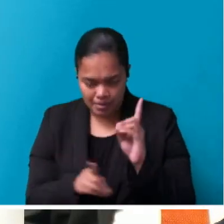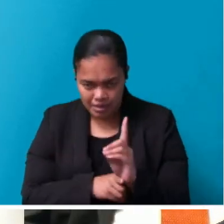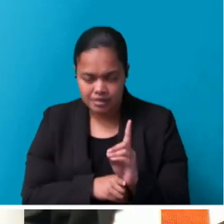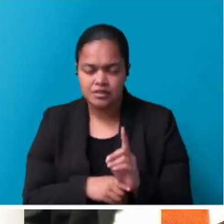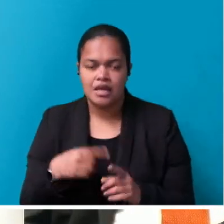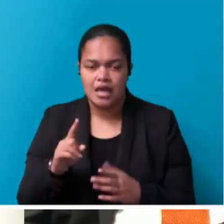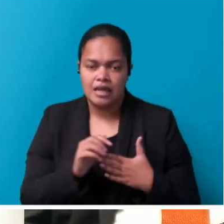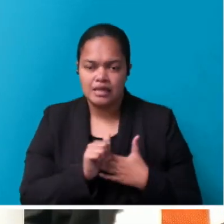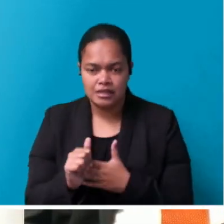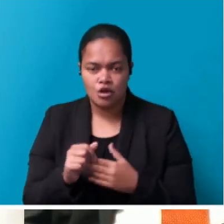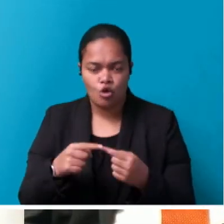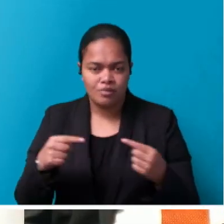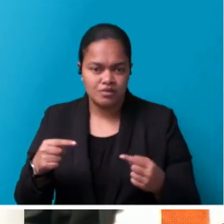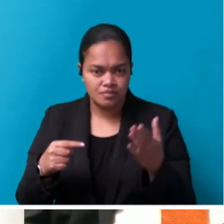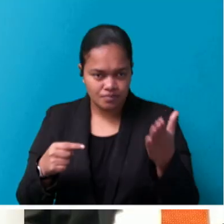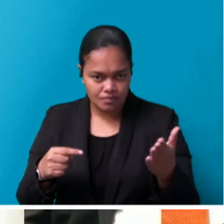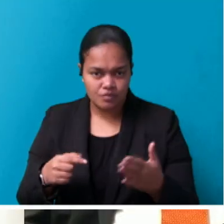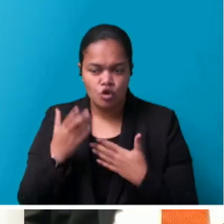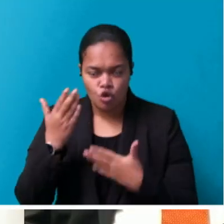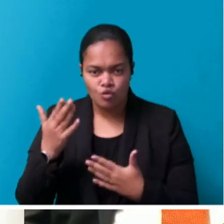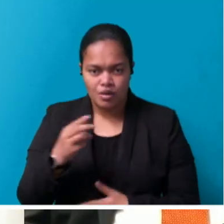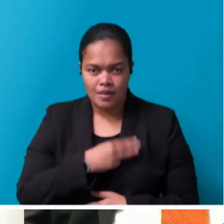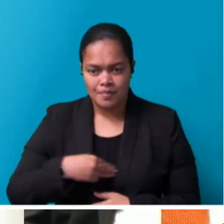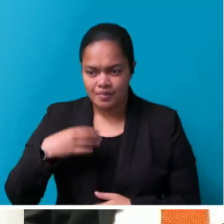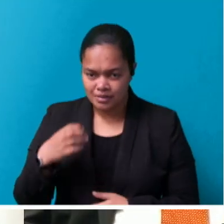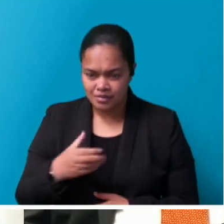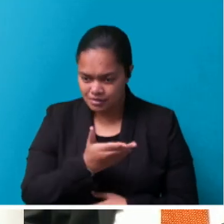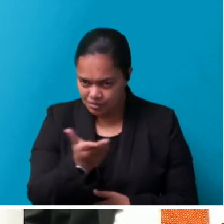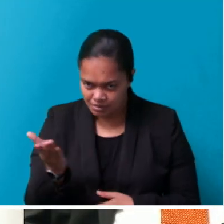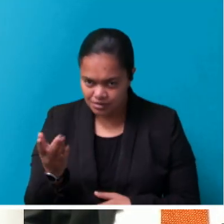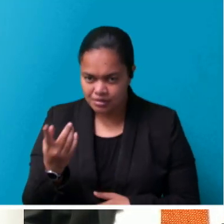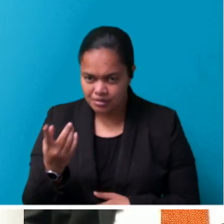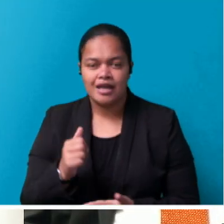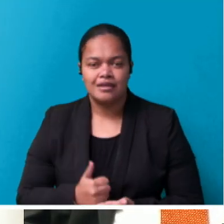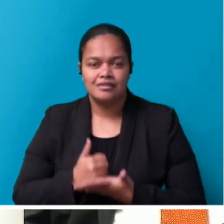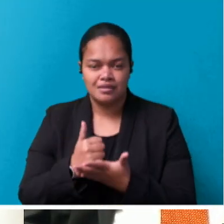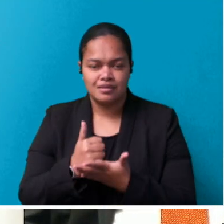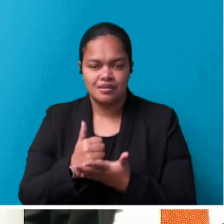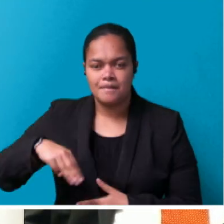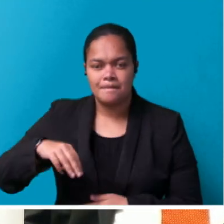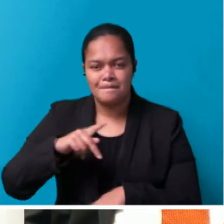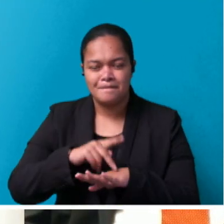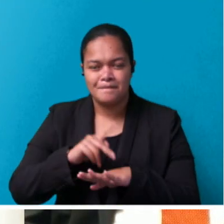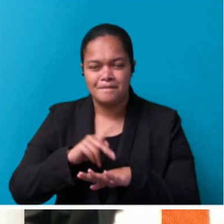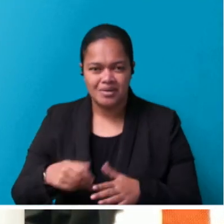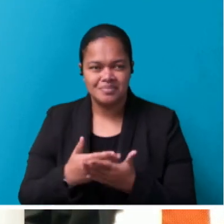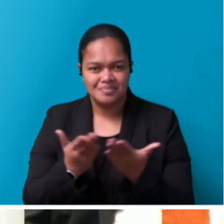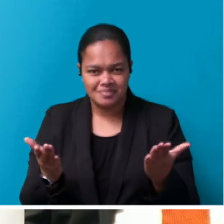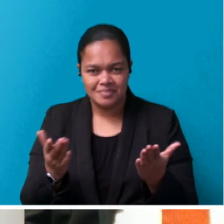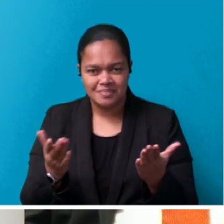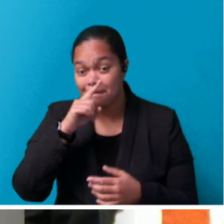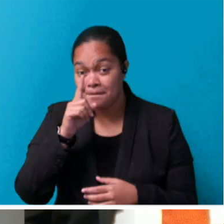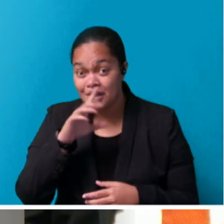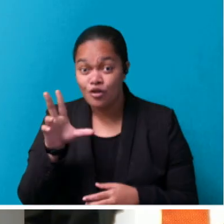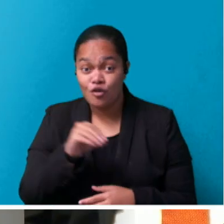Opposition, Honorable Ministers and Assistant Ministers, Members of Parliament, and the people of Fiji,